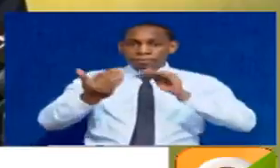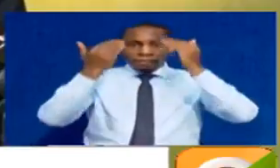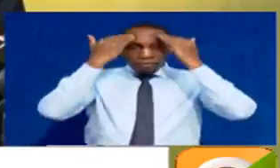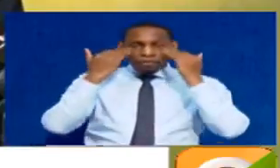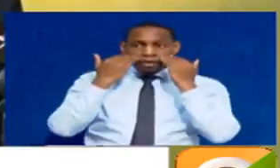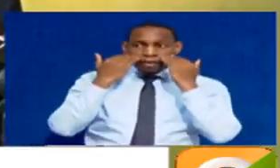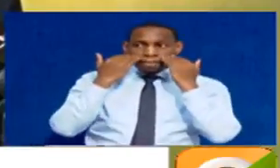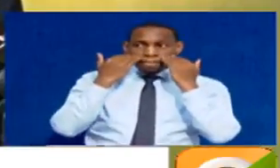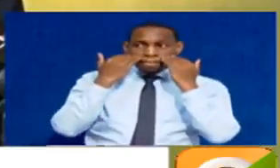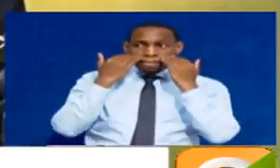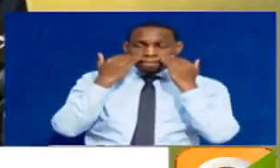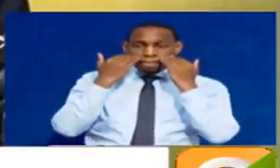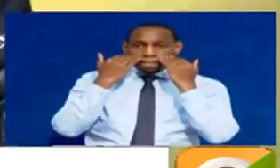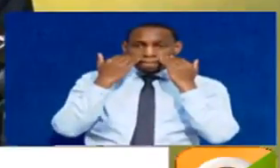be